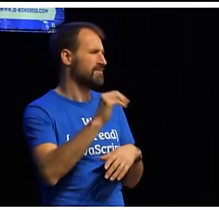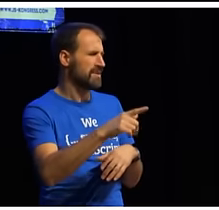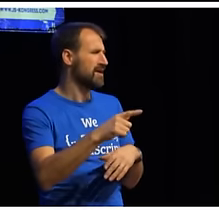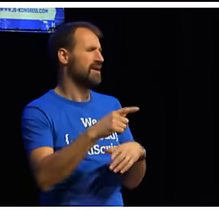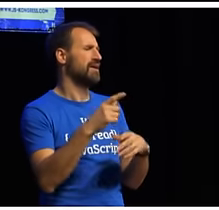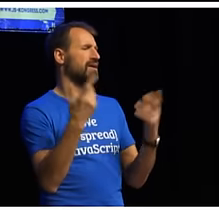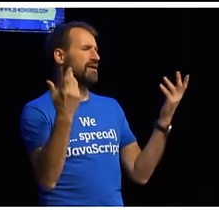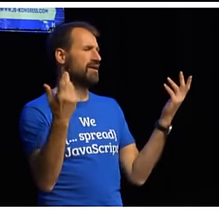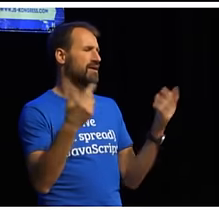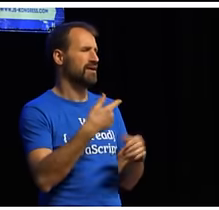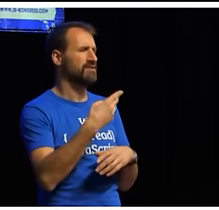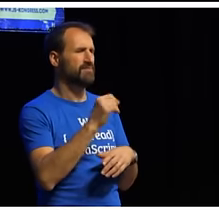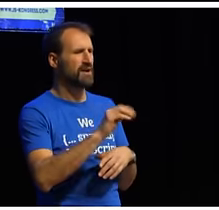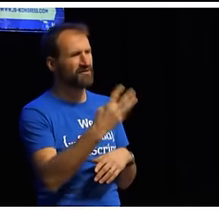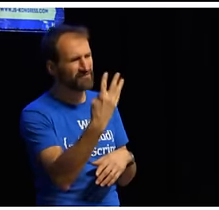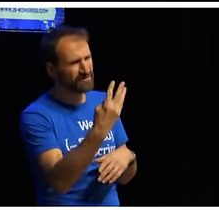HTTP requests or,